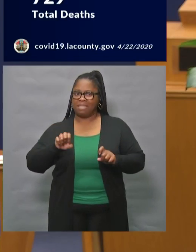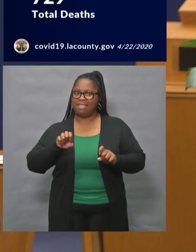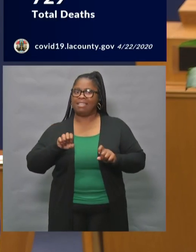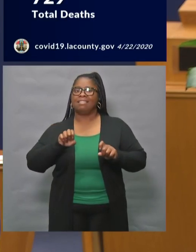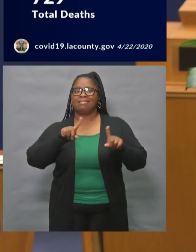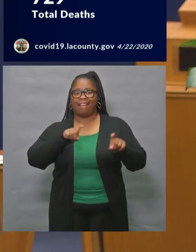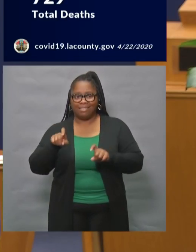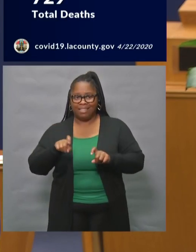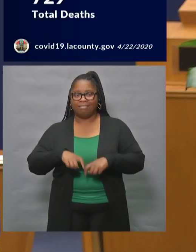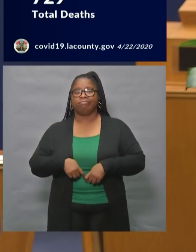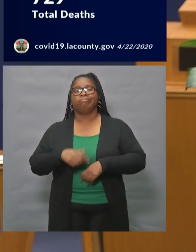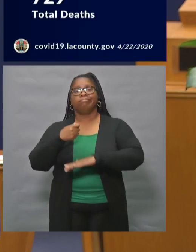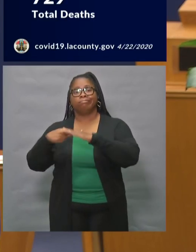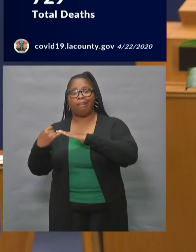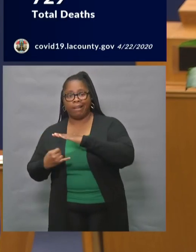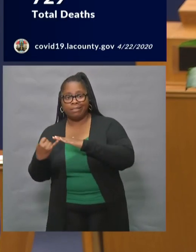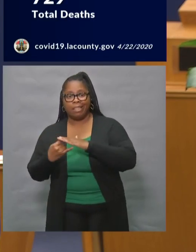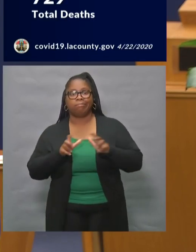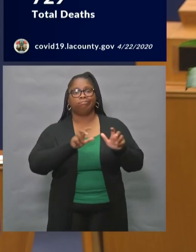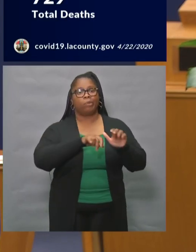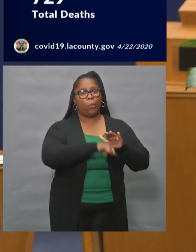quarantined. There are